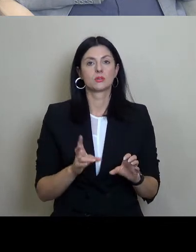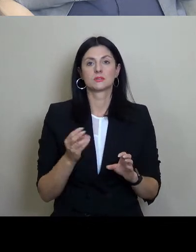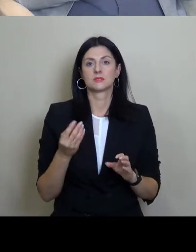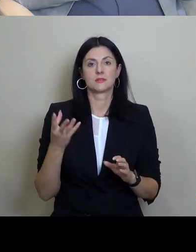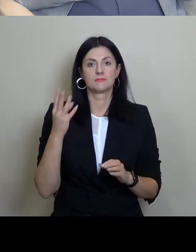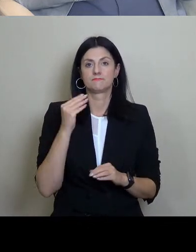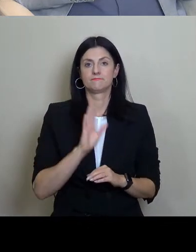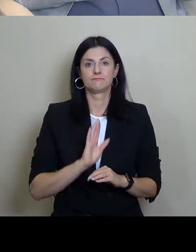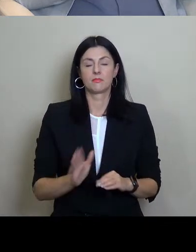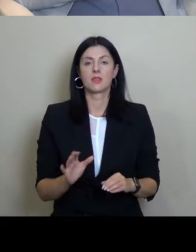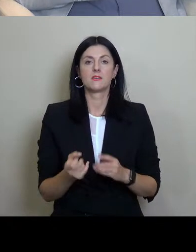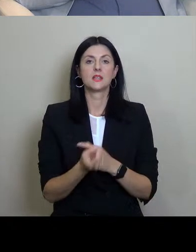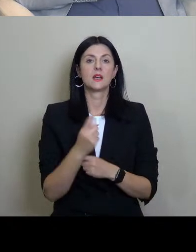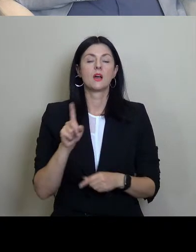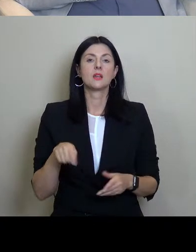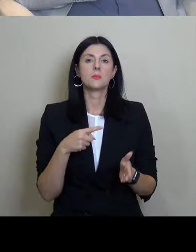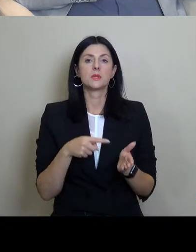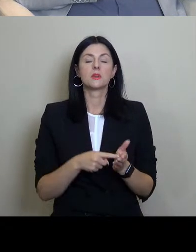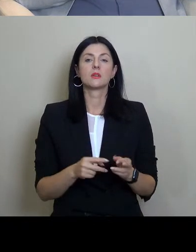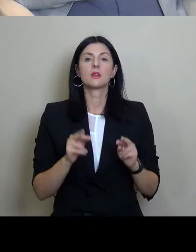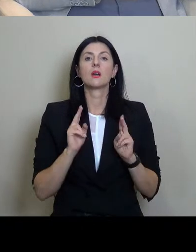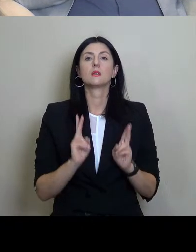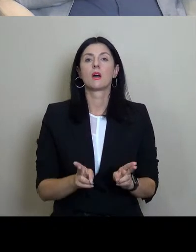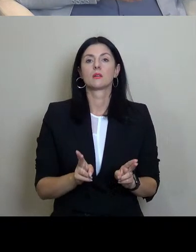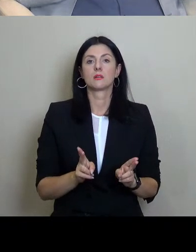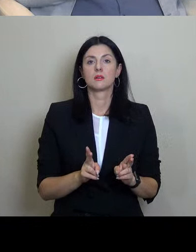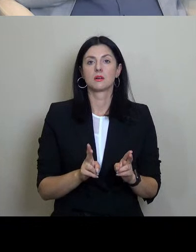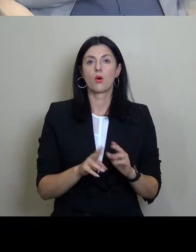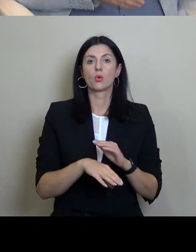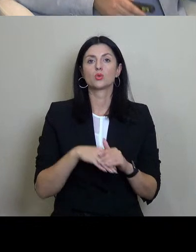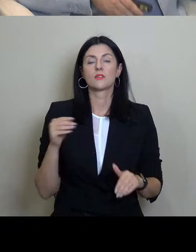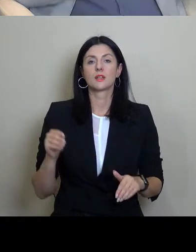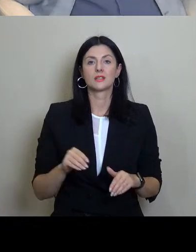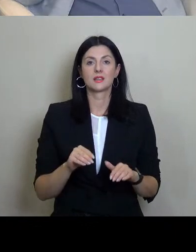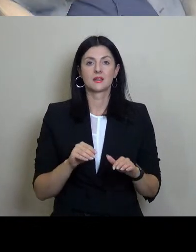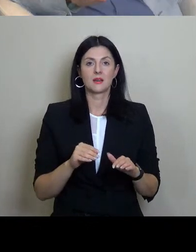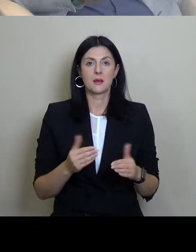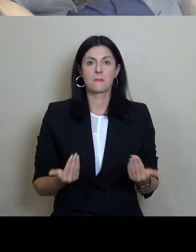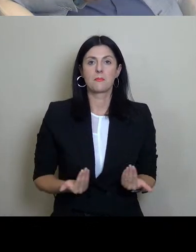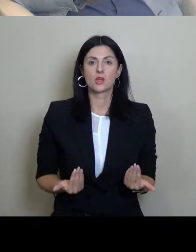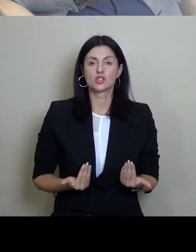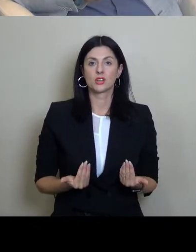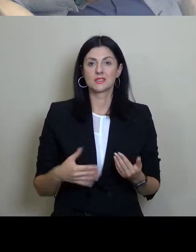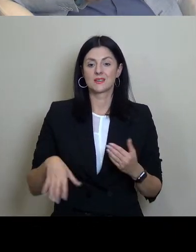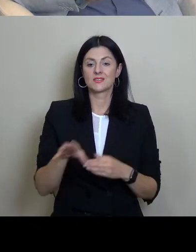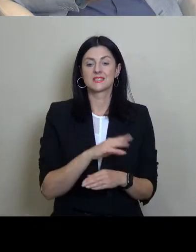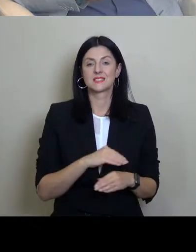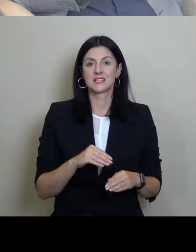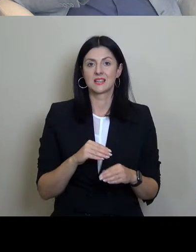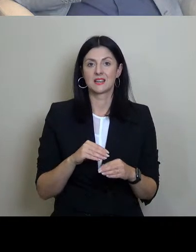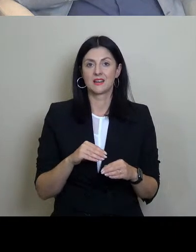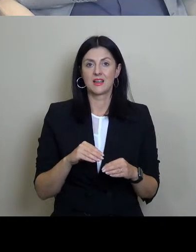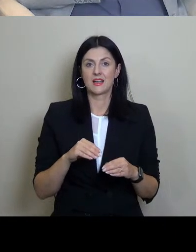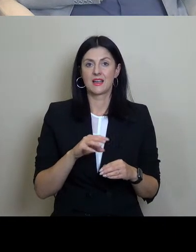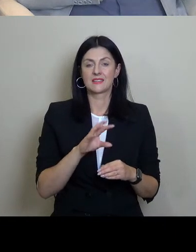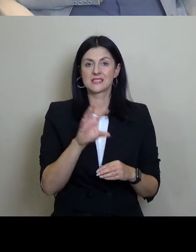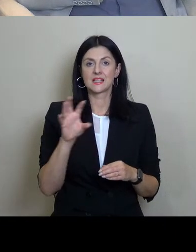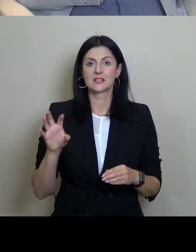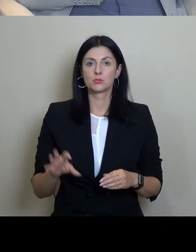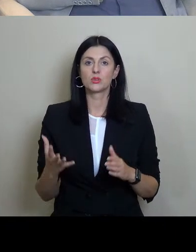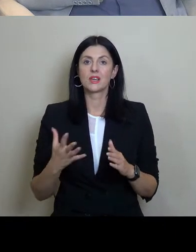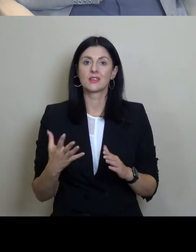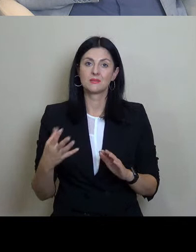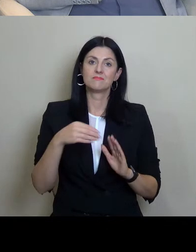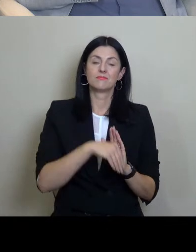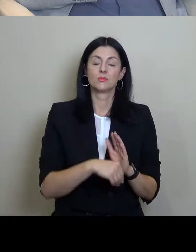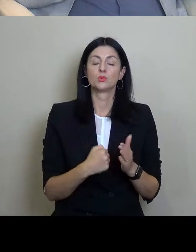the electoral code has not interpreted this issue. So the question is how they are going to vote, those who belong